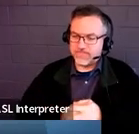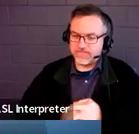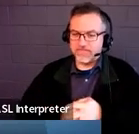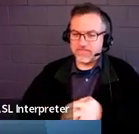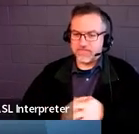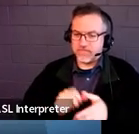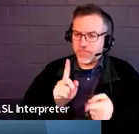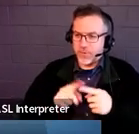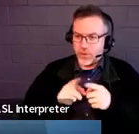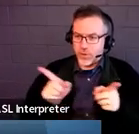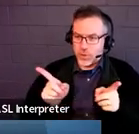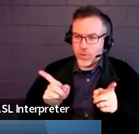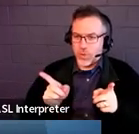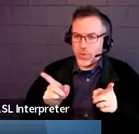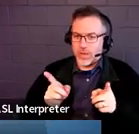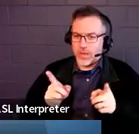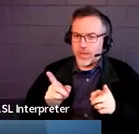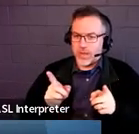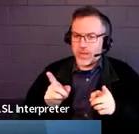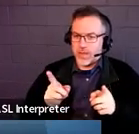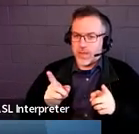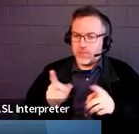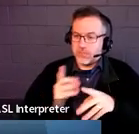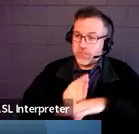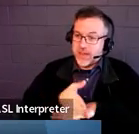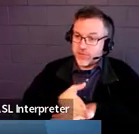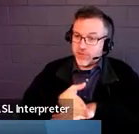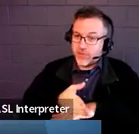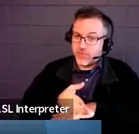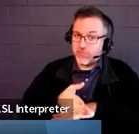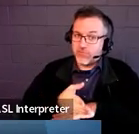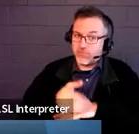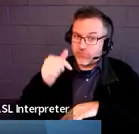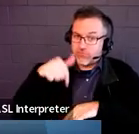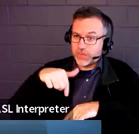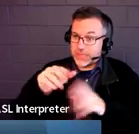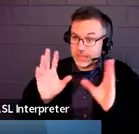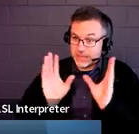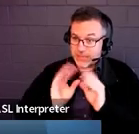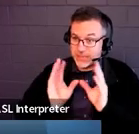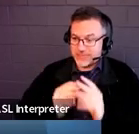to you after our time together. Sounds so